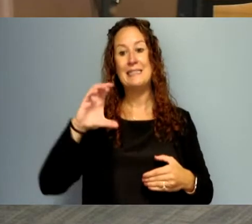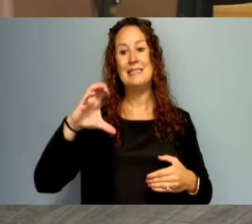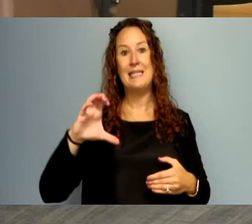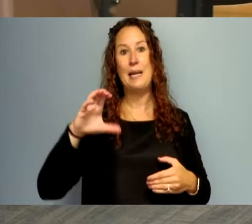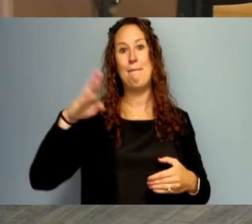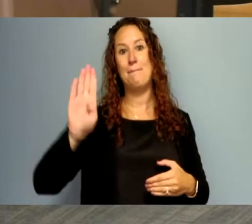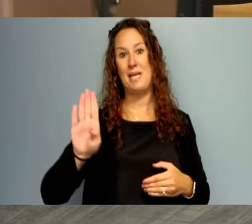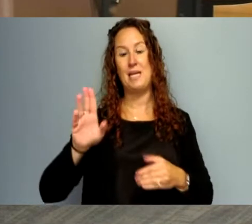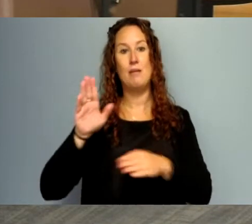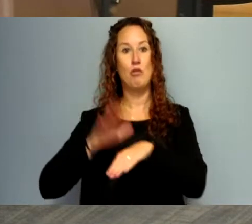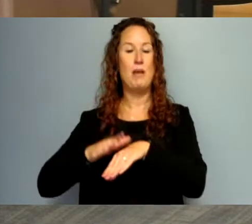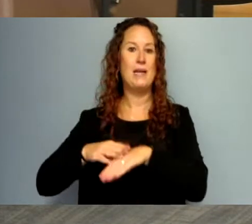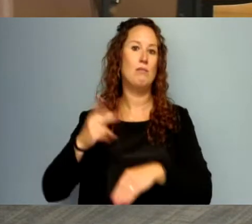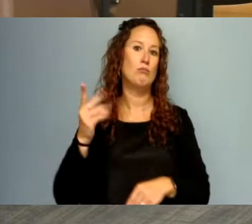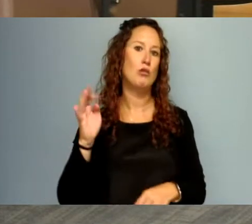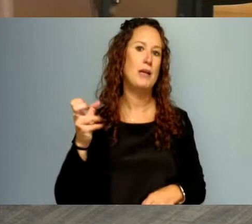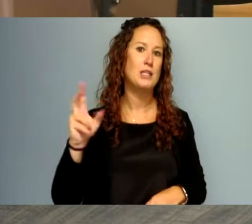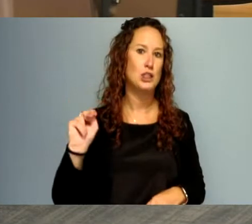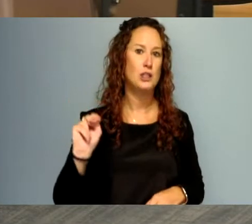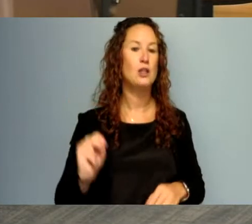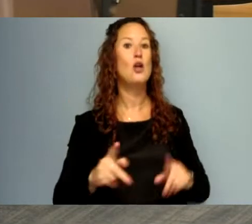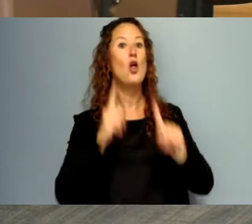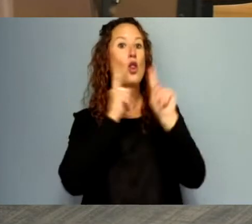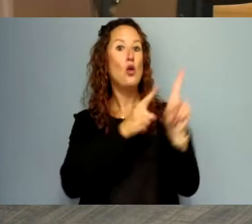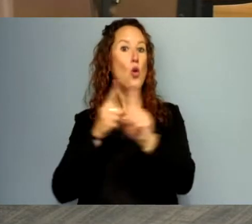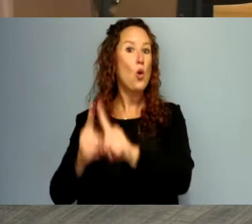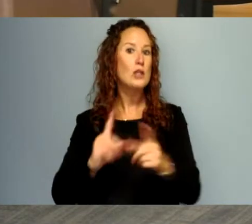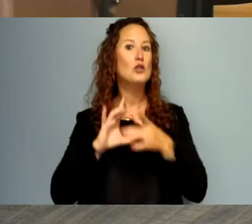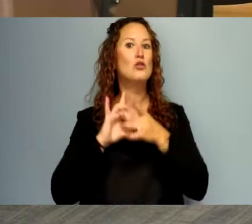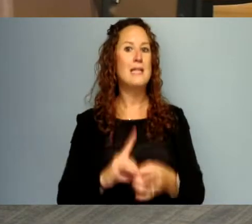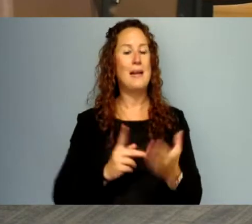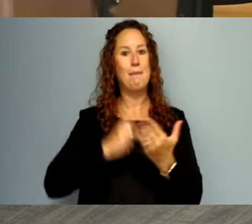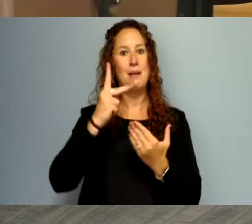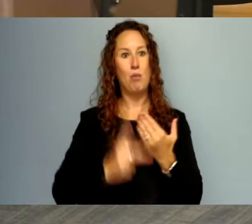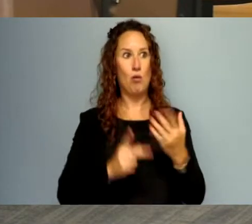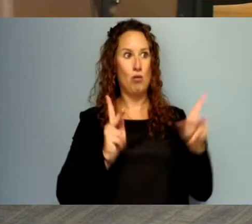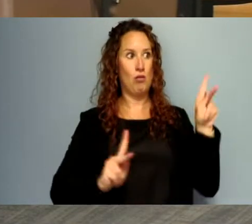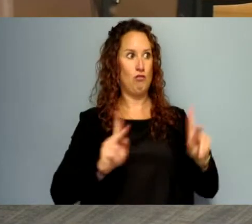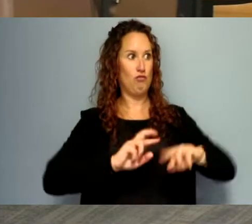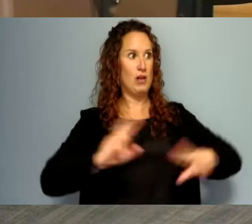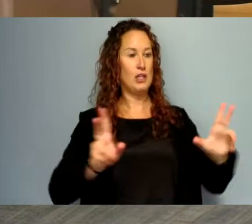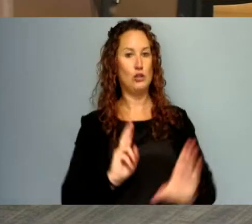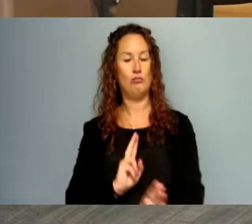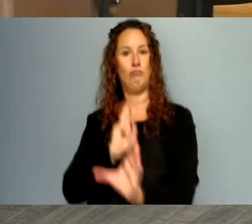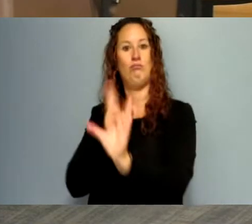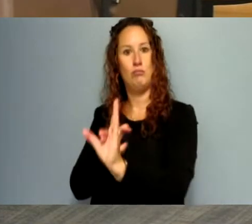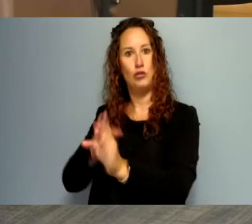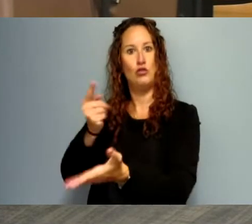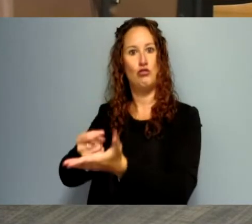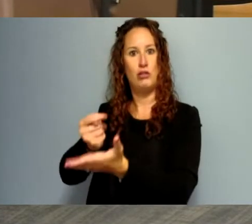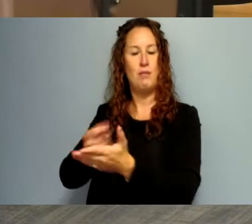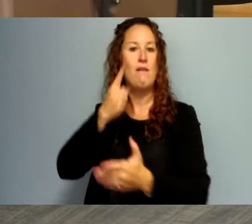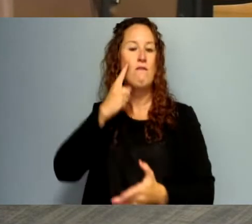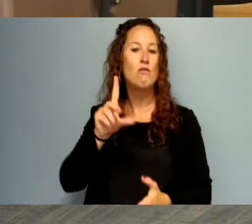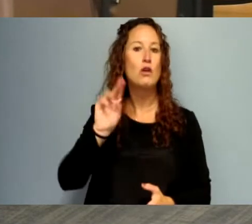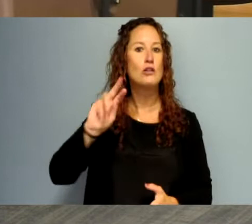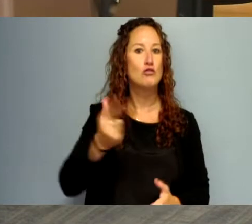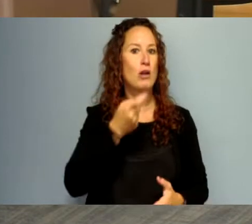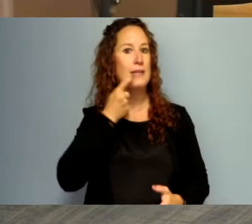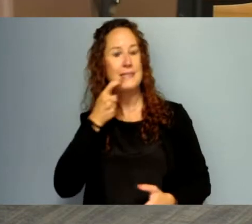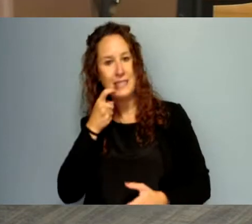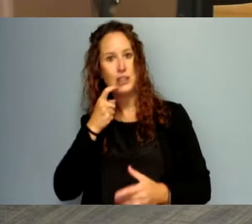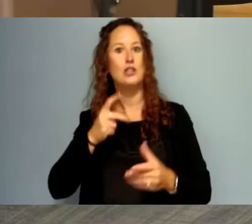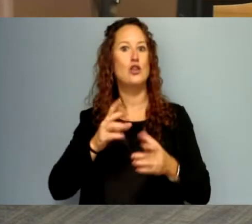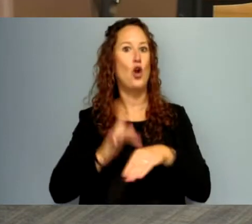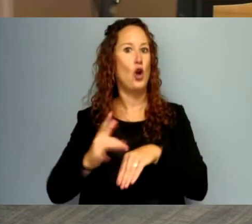these programs is to connect people to treatment earlier, people suffering from drug addictions. They're usually people, it's the first time